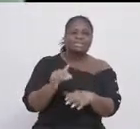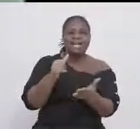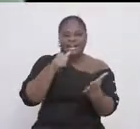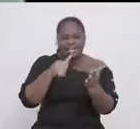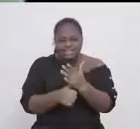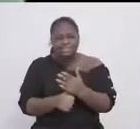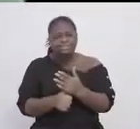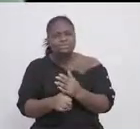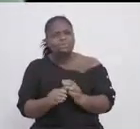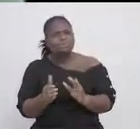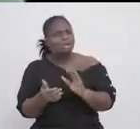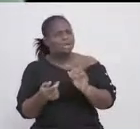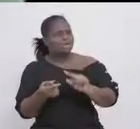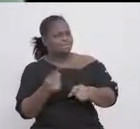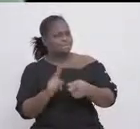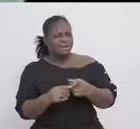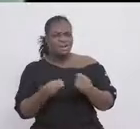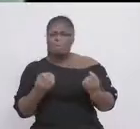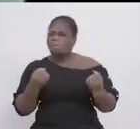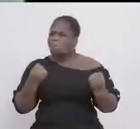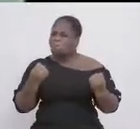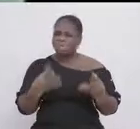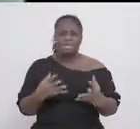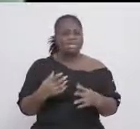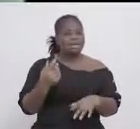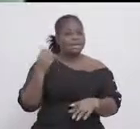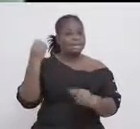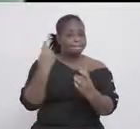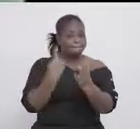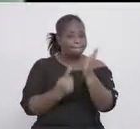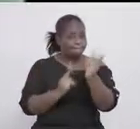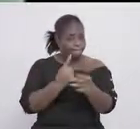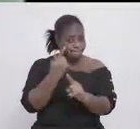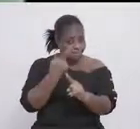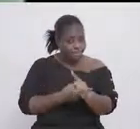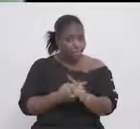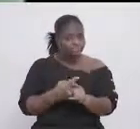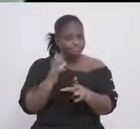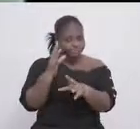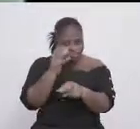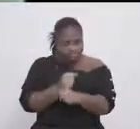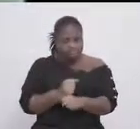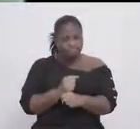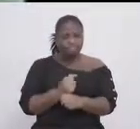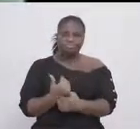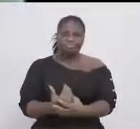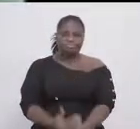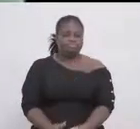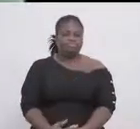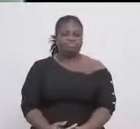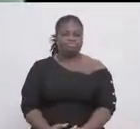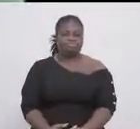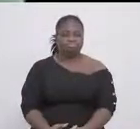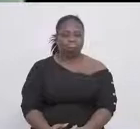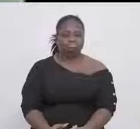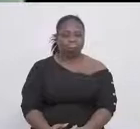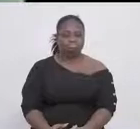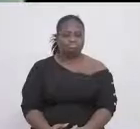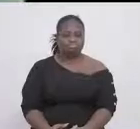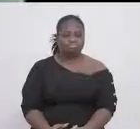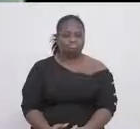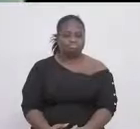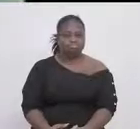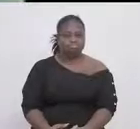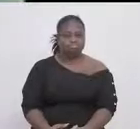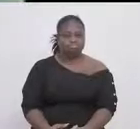so many months to receive and then pay and then expect a reply some